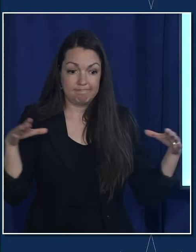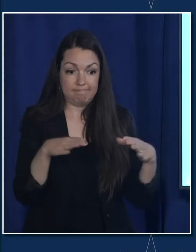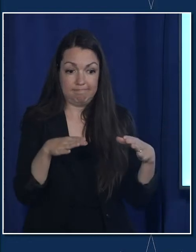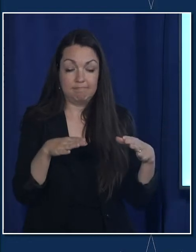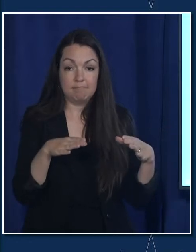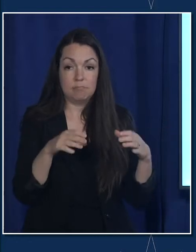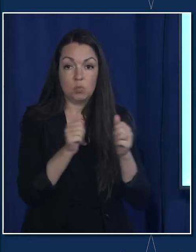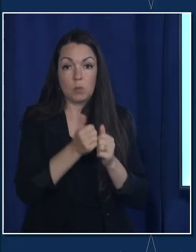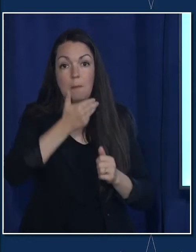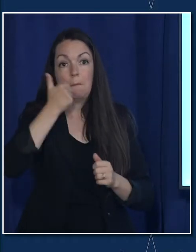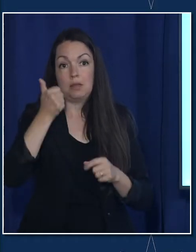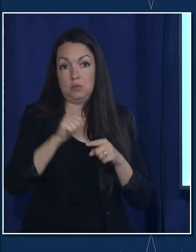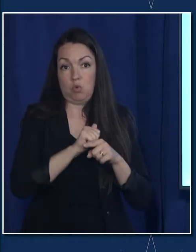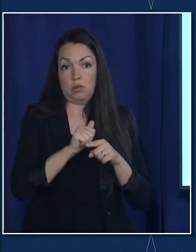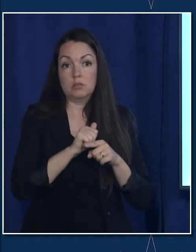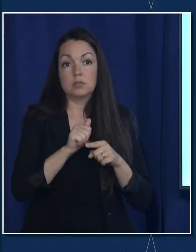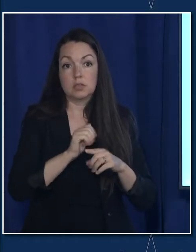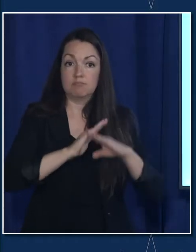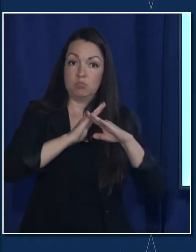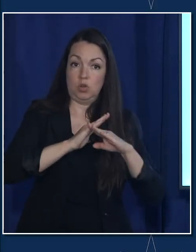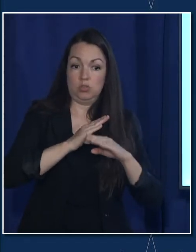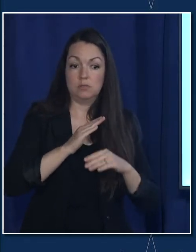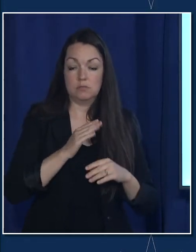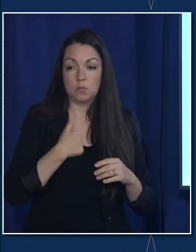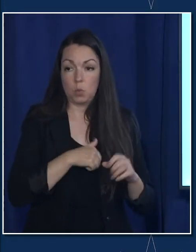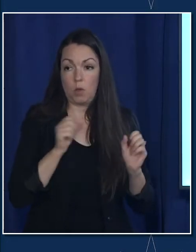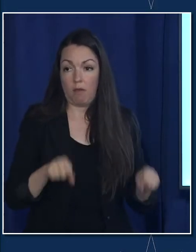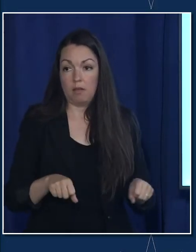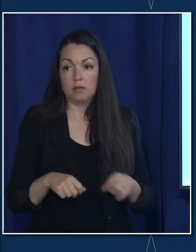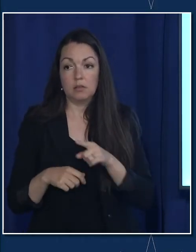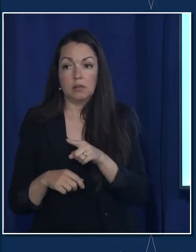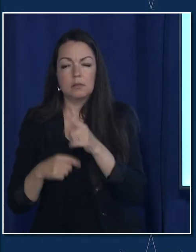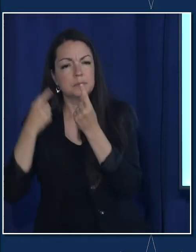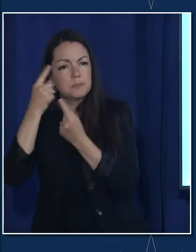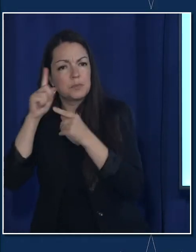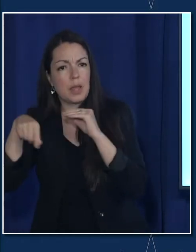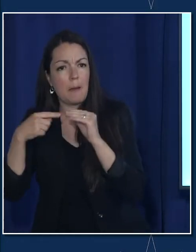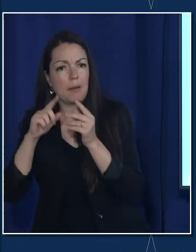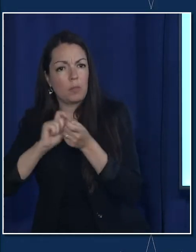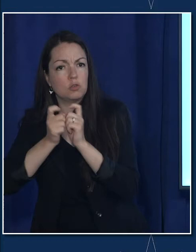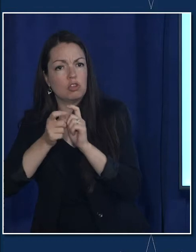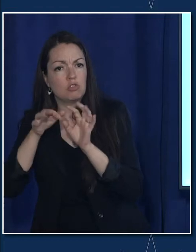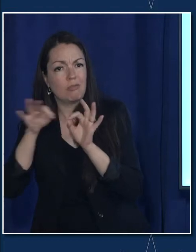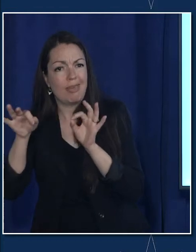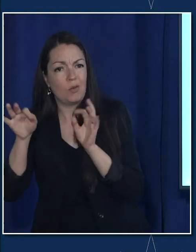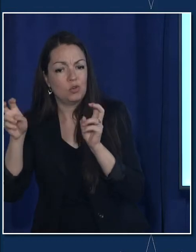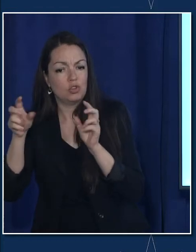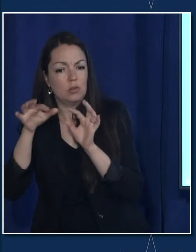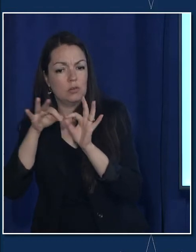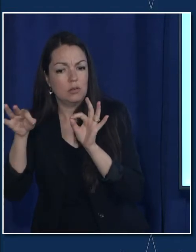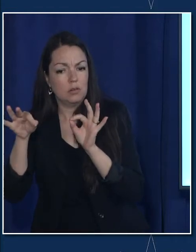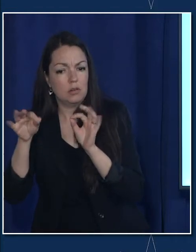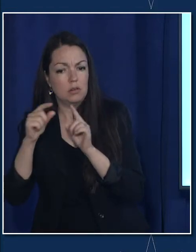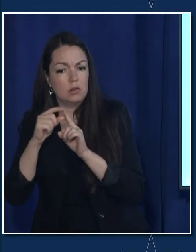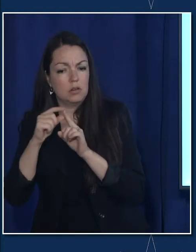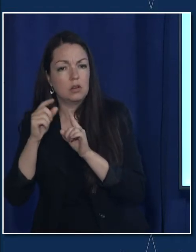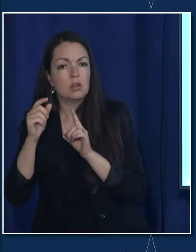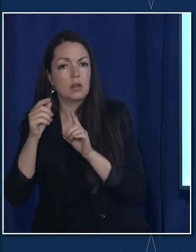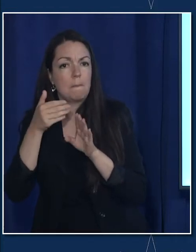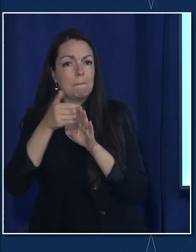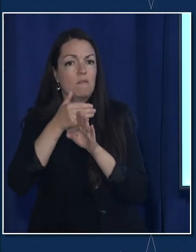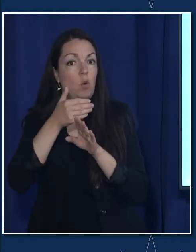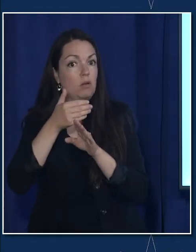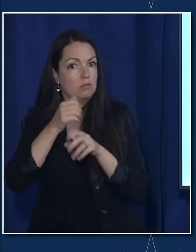the best practices that we can have available. And I want to ask you about the changing language on the travel advisory ahead of Labor